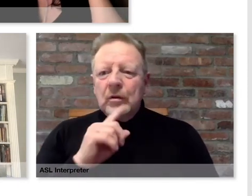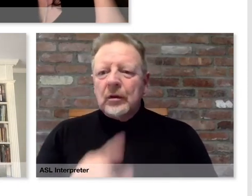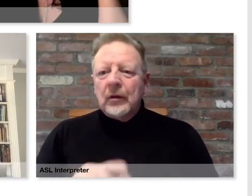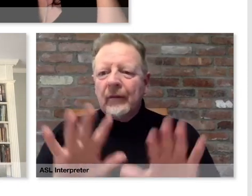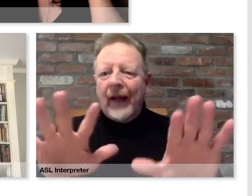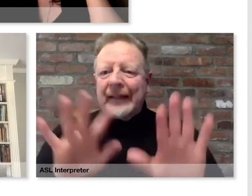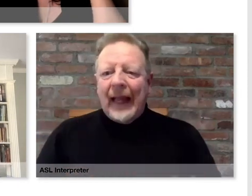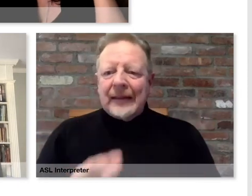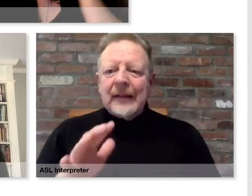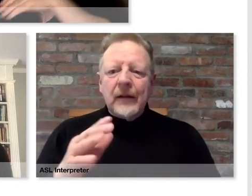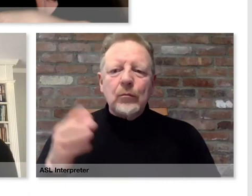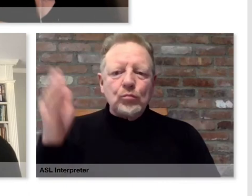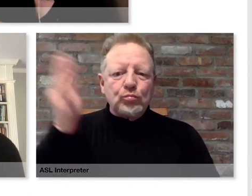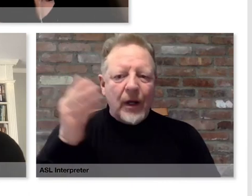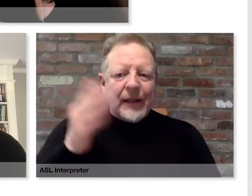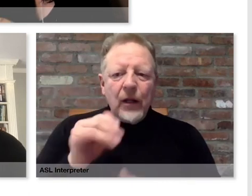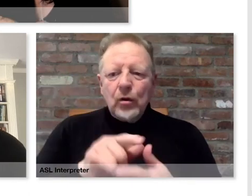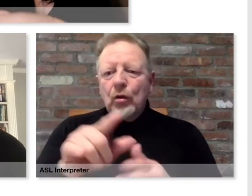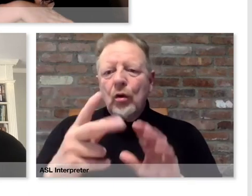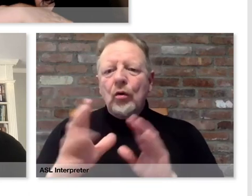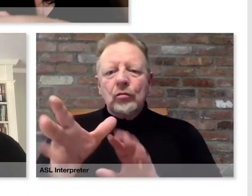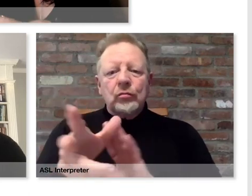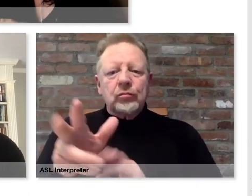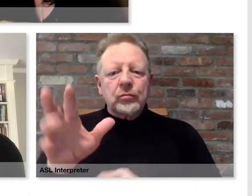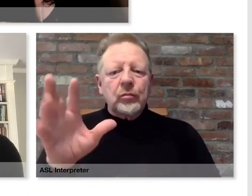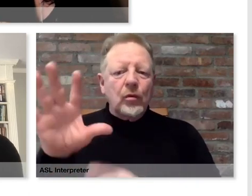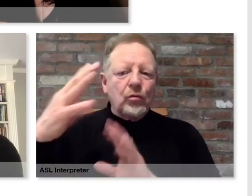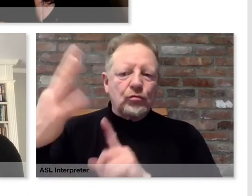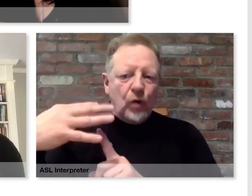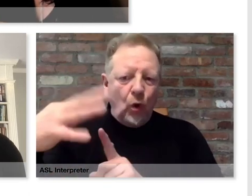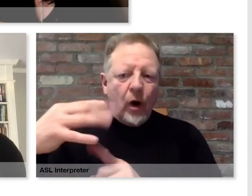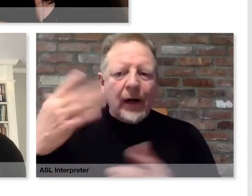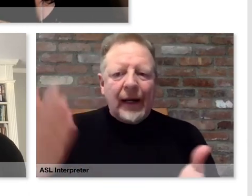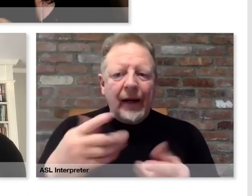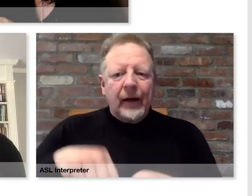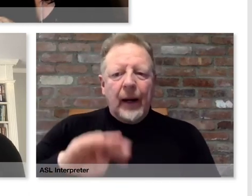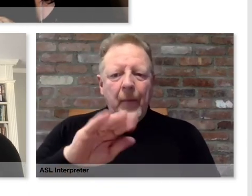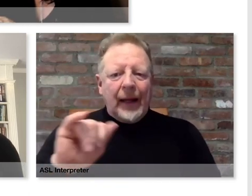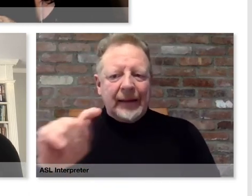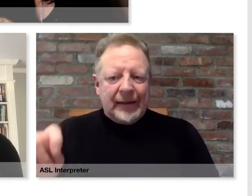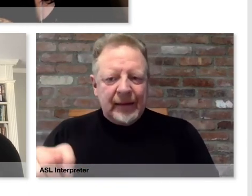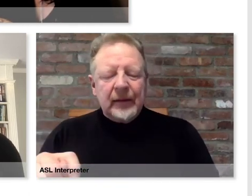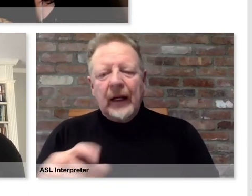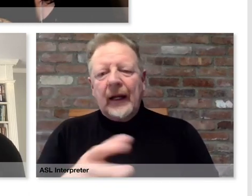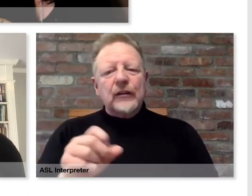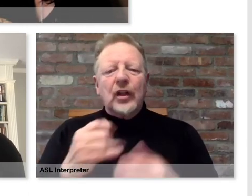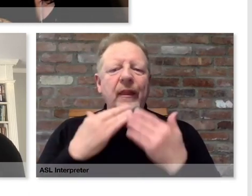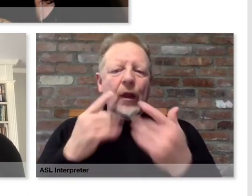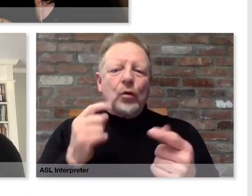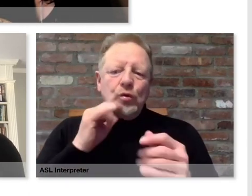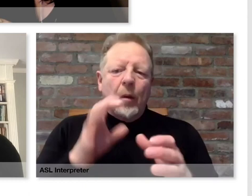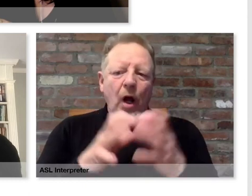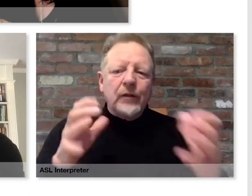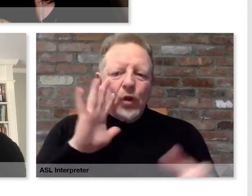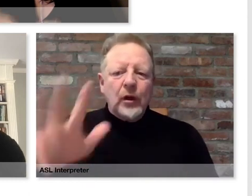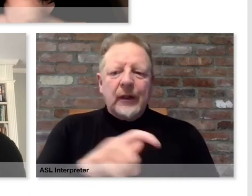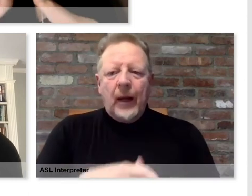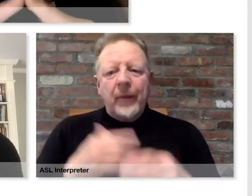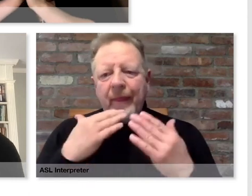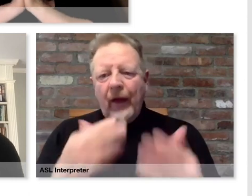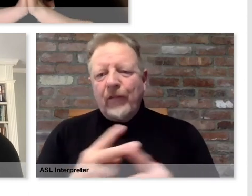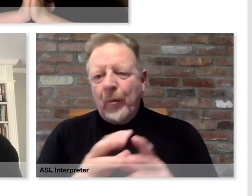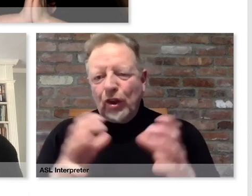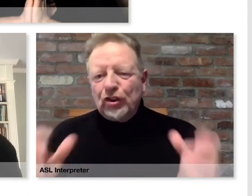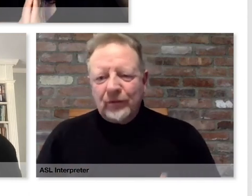presentations you recorded for us here at CAST and MIT. And just thank you so much, everybody.